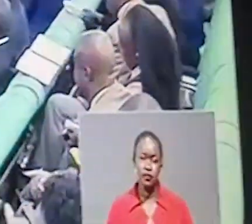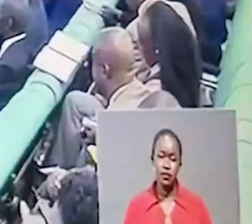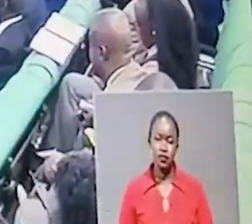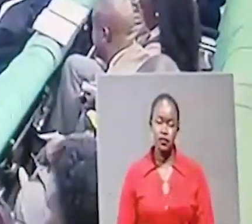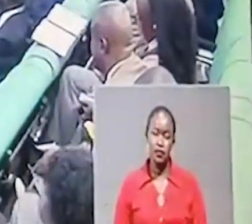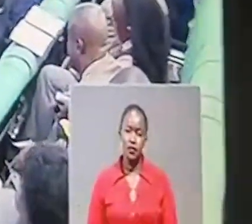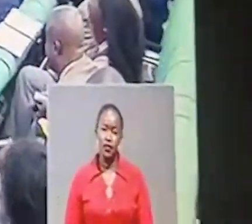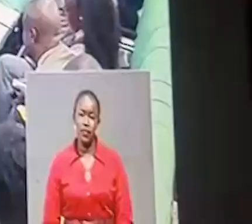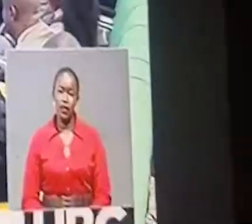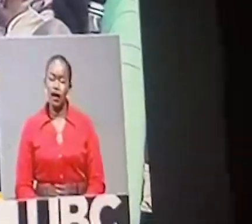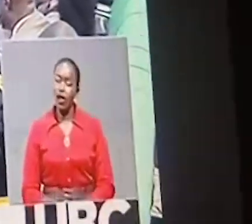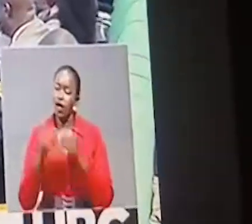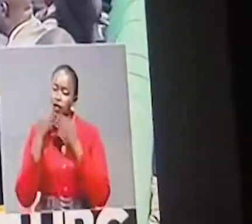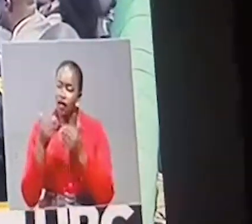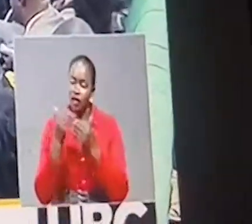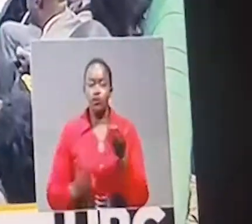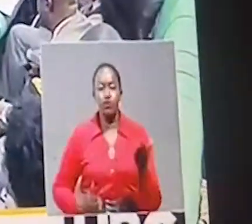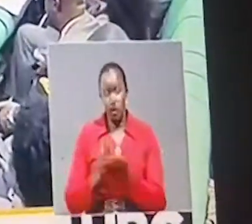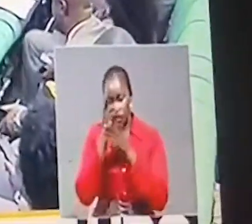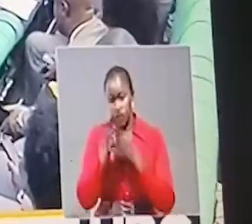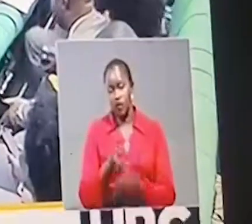Well, thank you, Right Honourable Speaker.